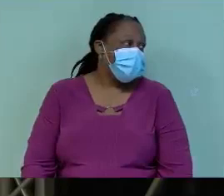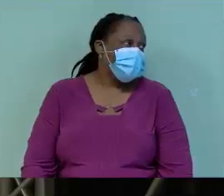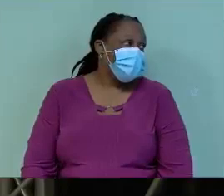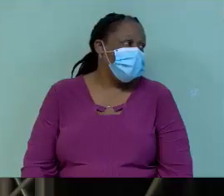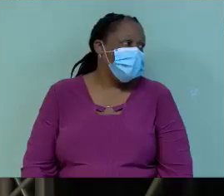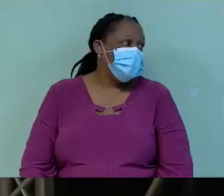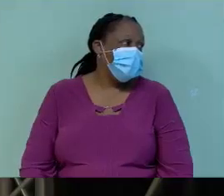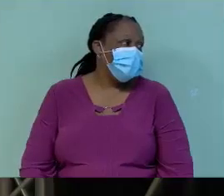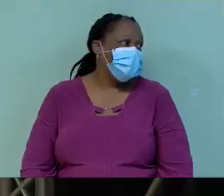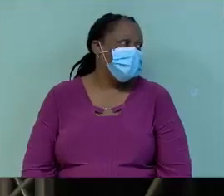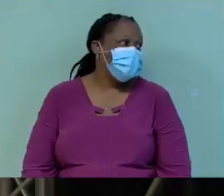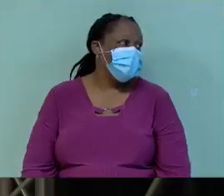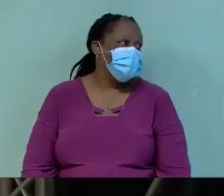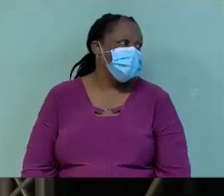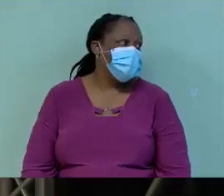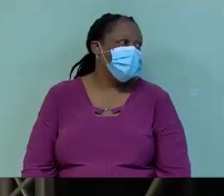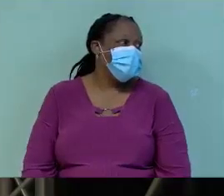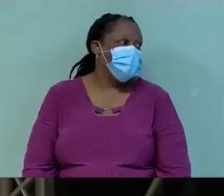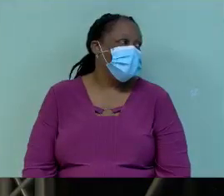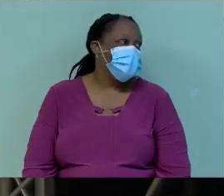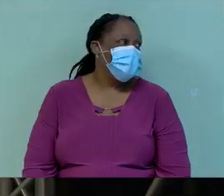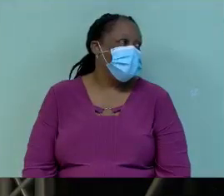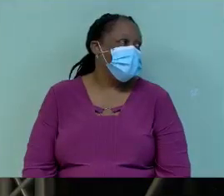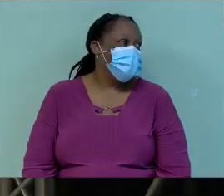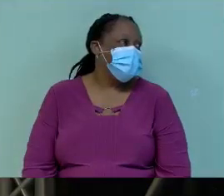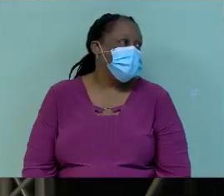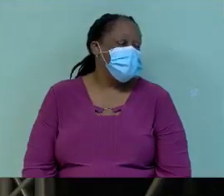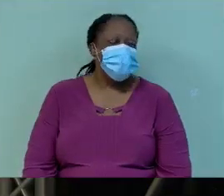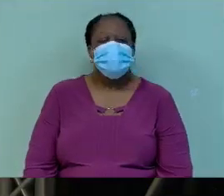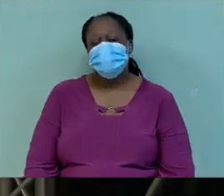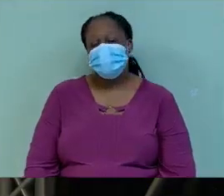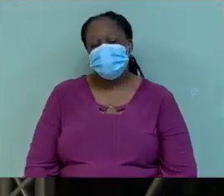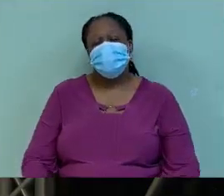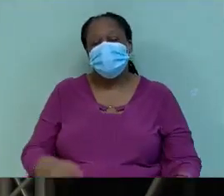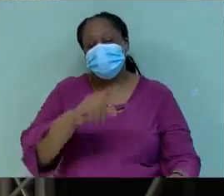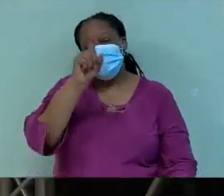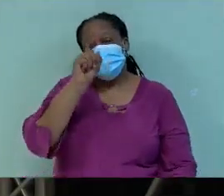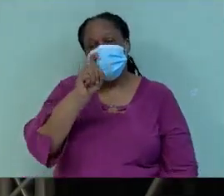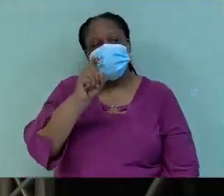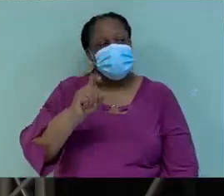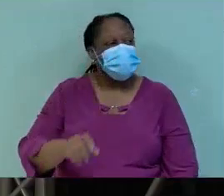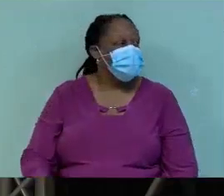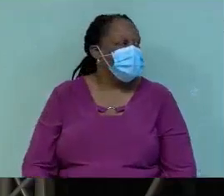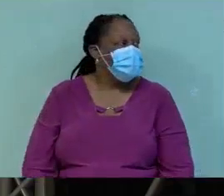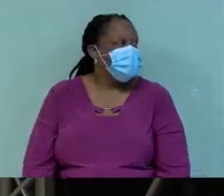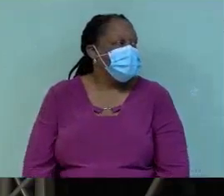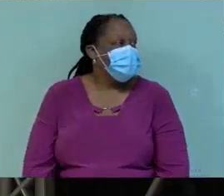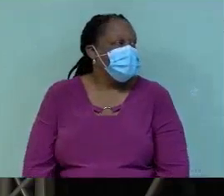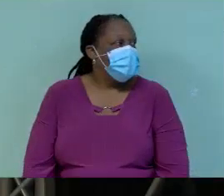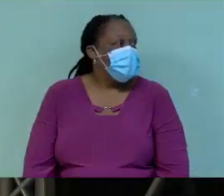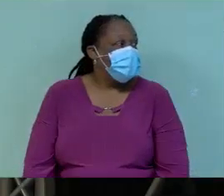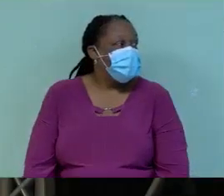Okay, this question is for Superintendent Henry. It's a very long